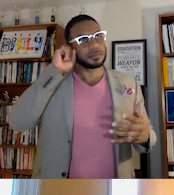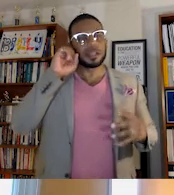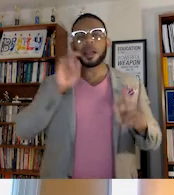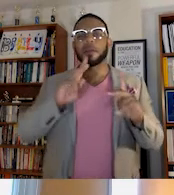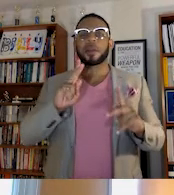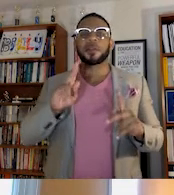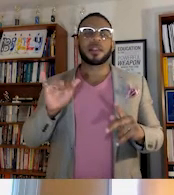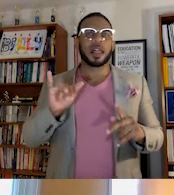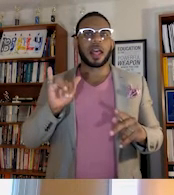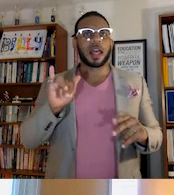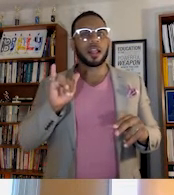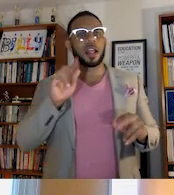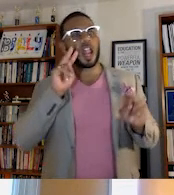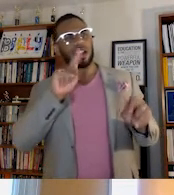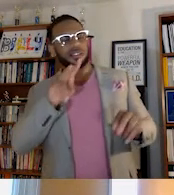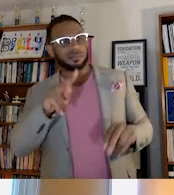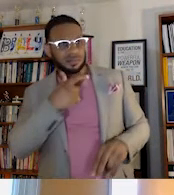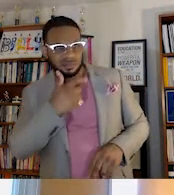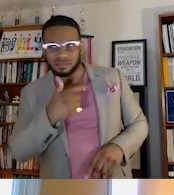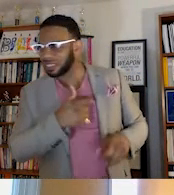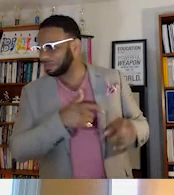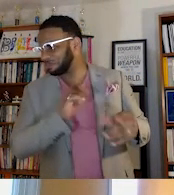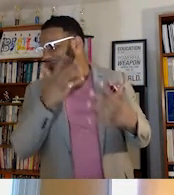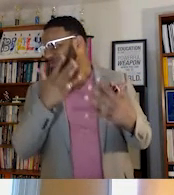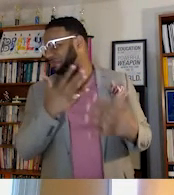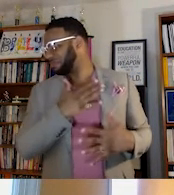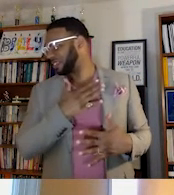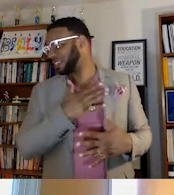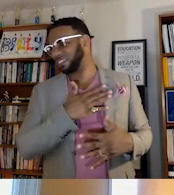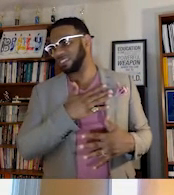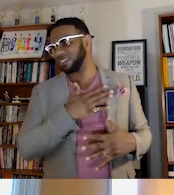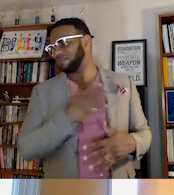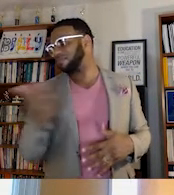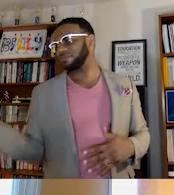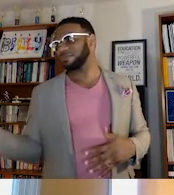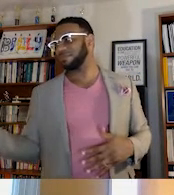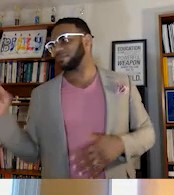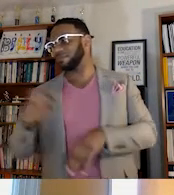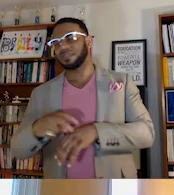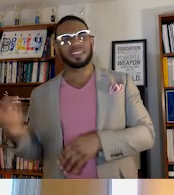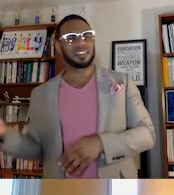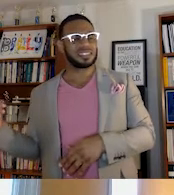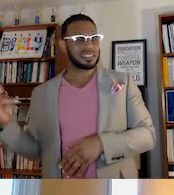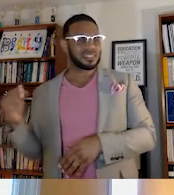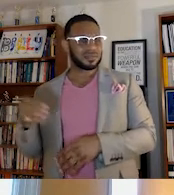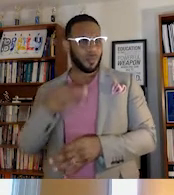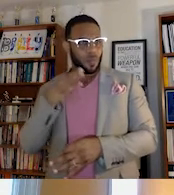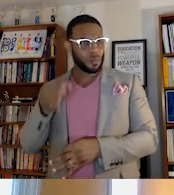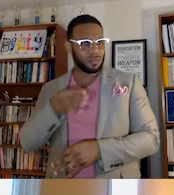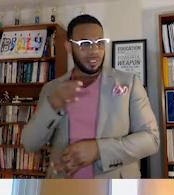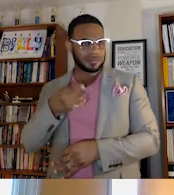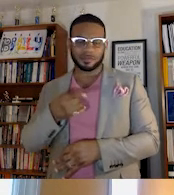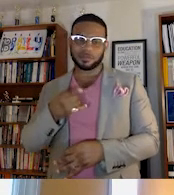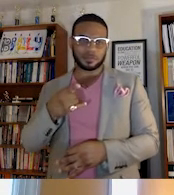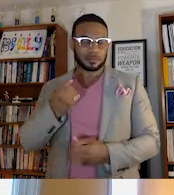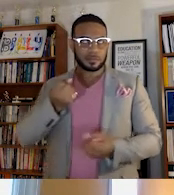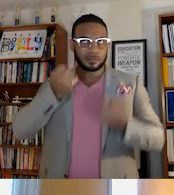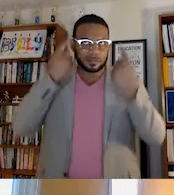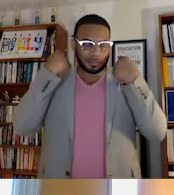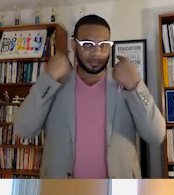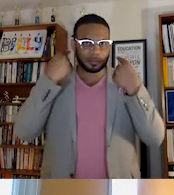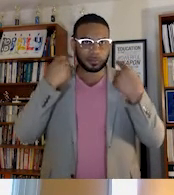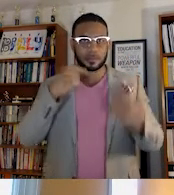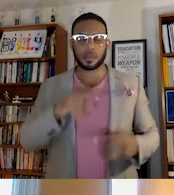people like looked on TV and they said, oh, that's sad, please pass the potatoes kind of thing. And, it just goes out of your